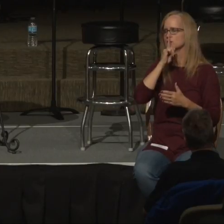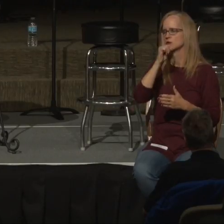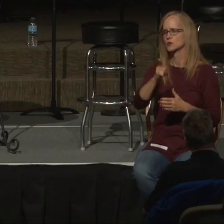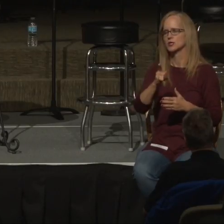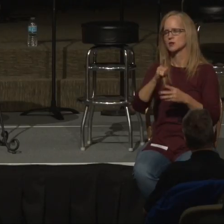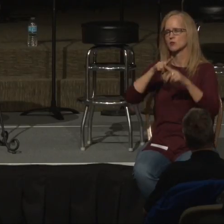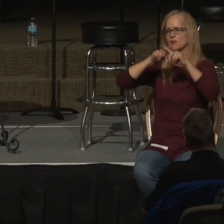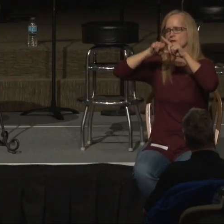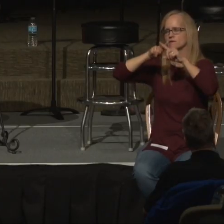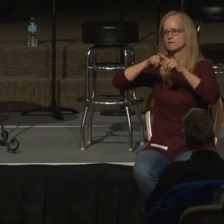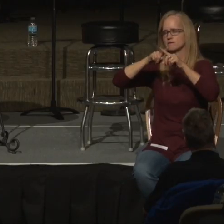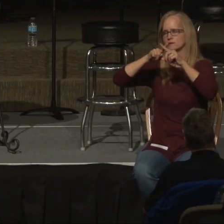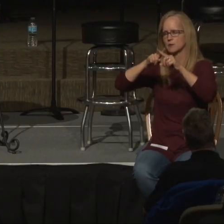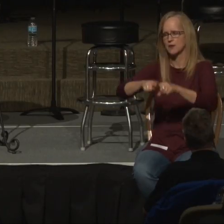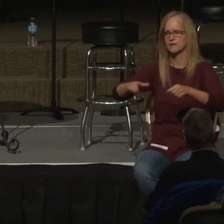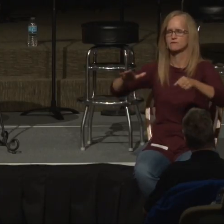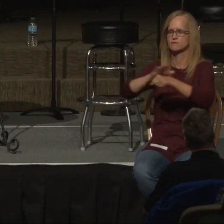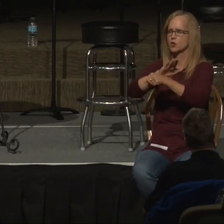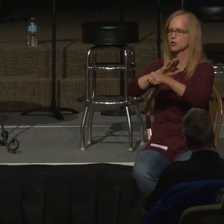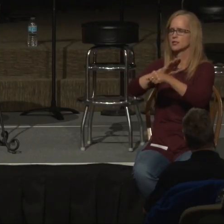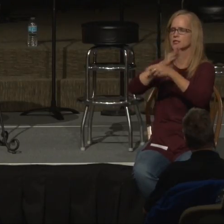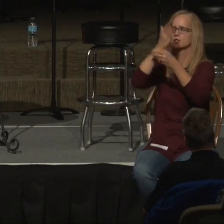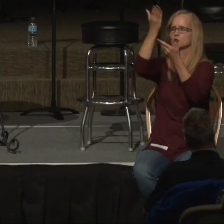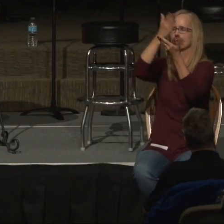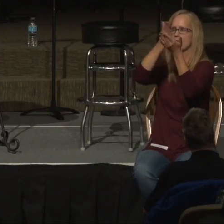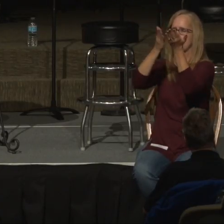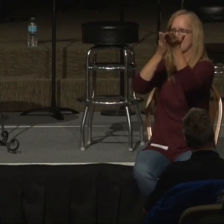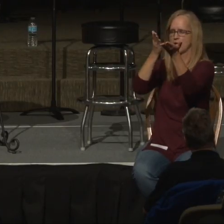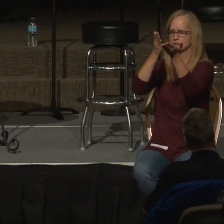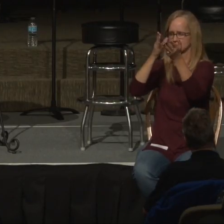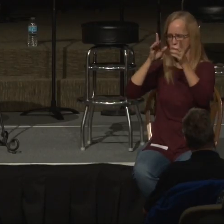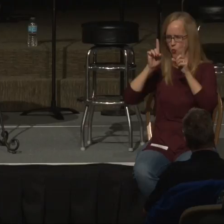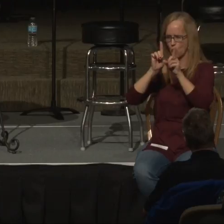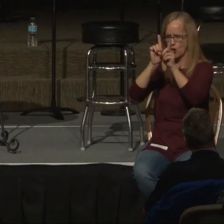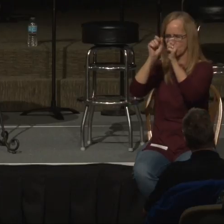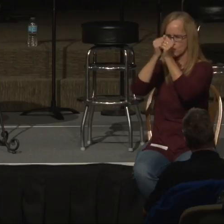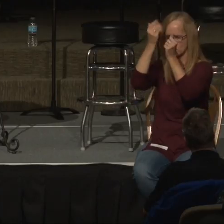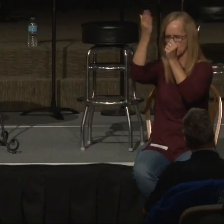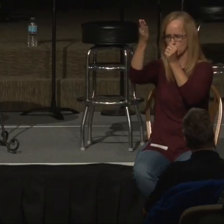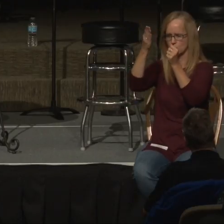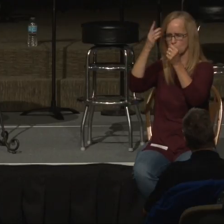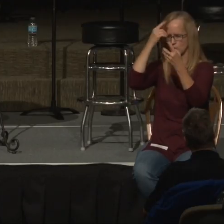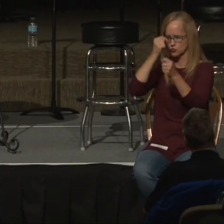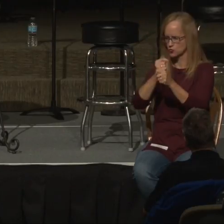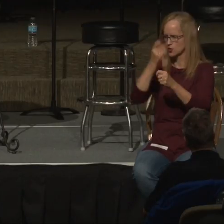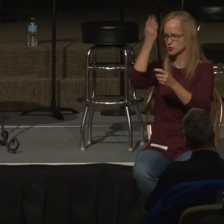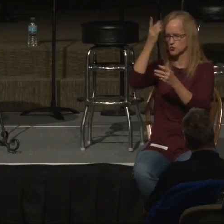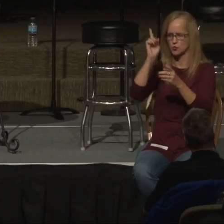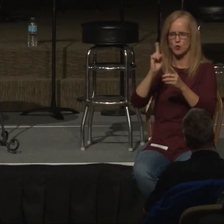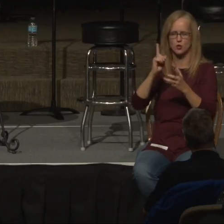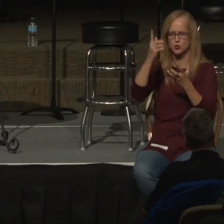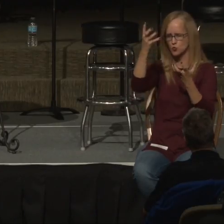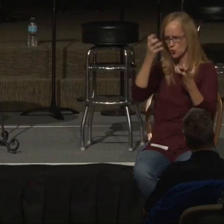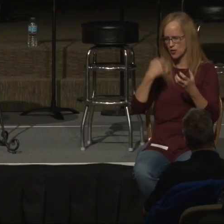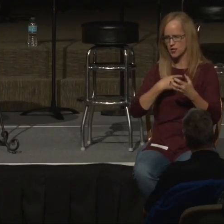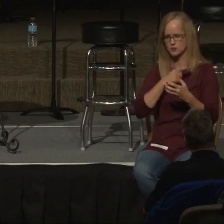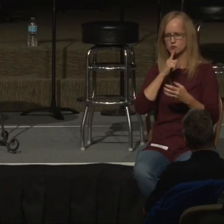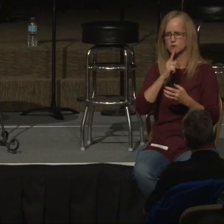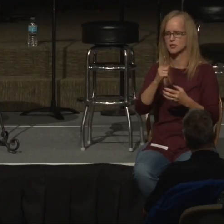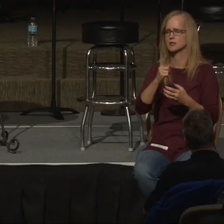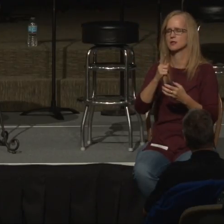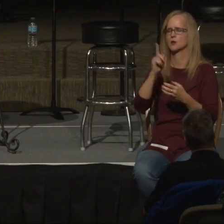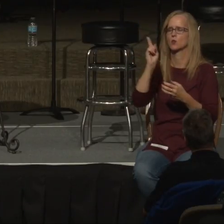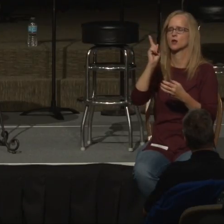full weight of all that we are in your hands and walk with you and trust you to take us where you want us to be and where is right for us